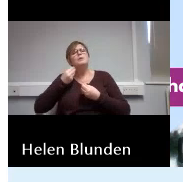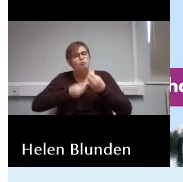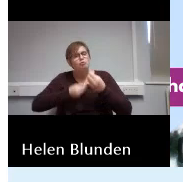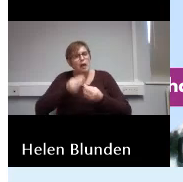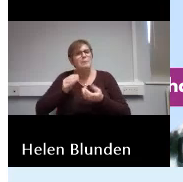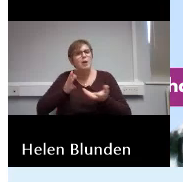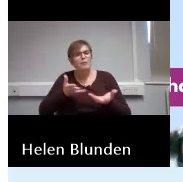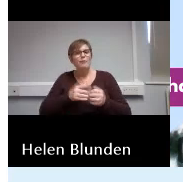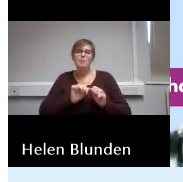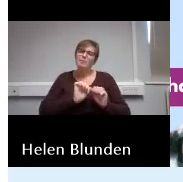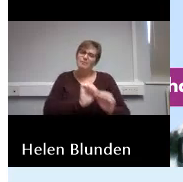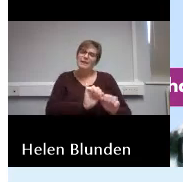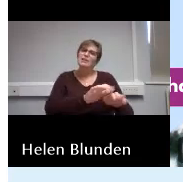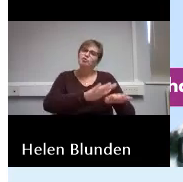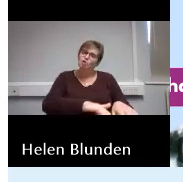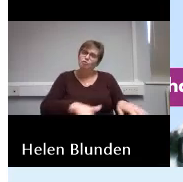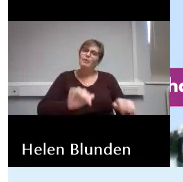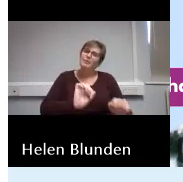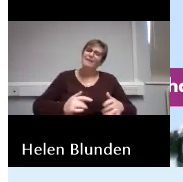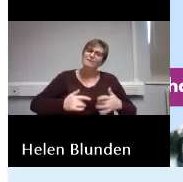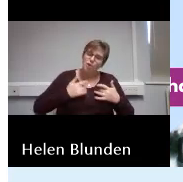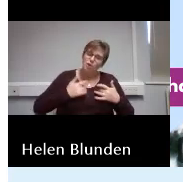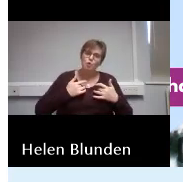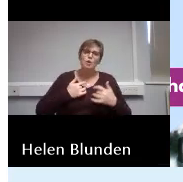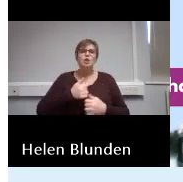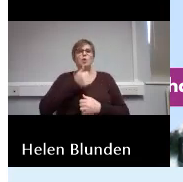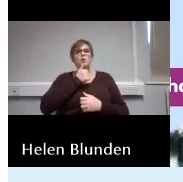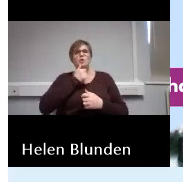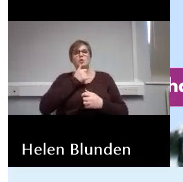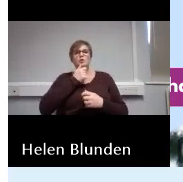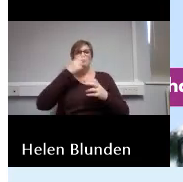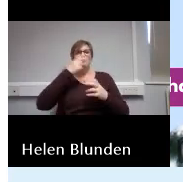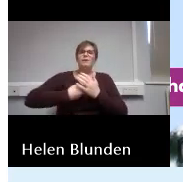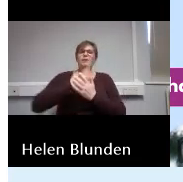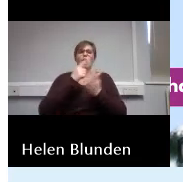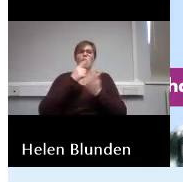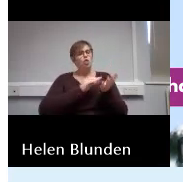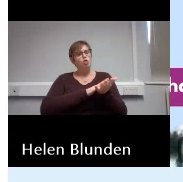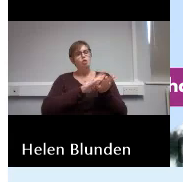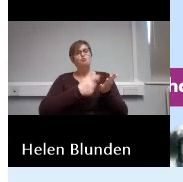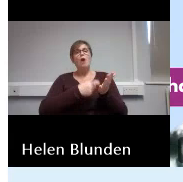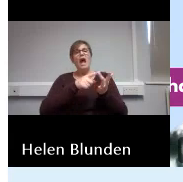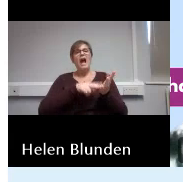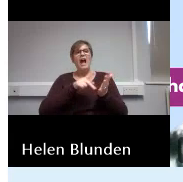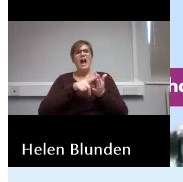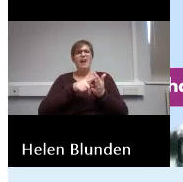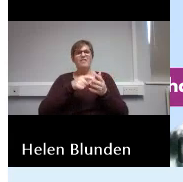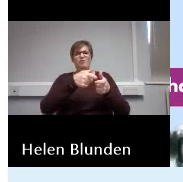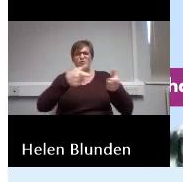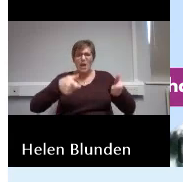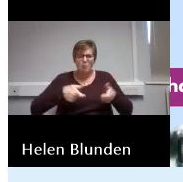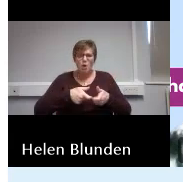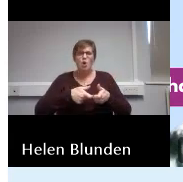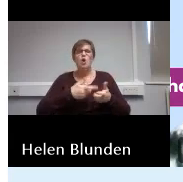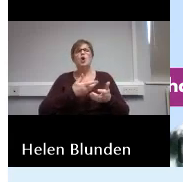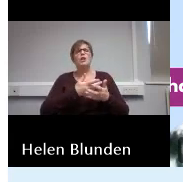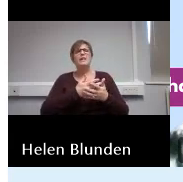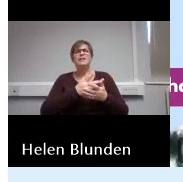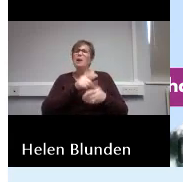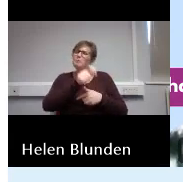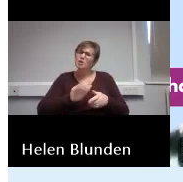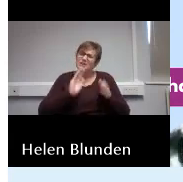the child's point of view. And we use the Thrive framework, which is a person-centred and needs-led approach to delivering